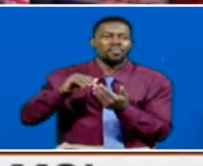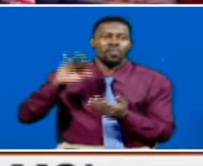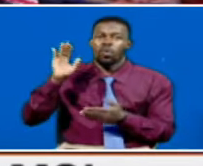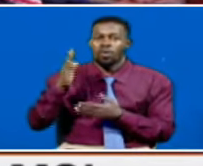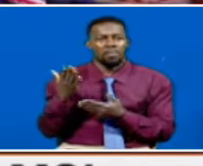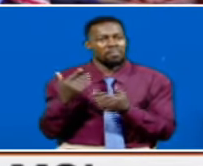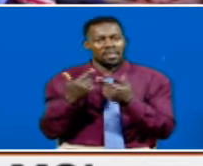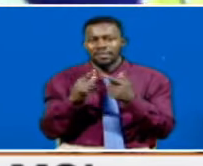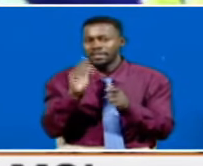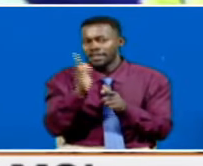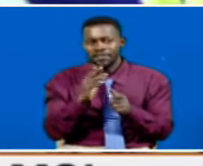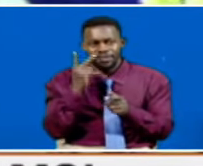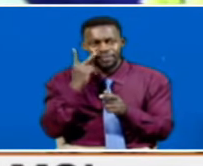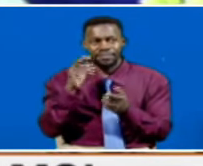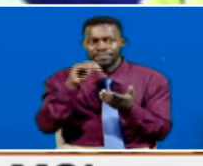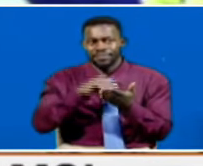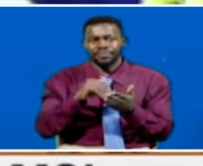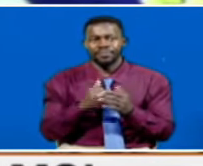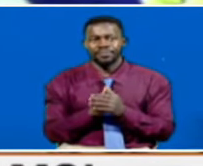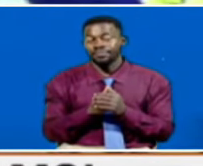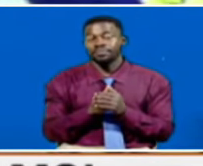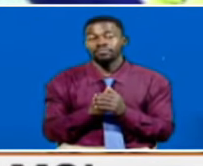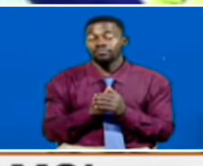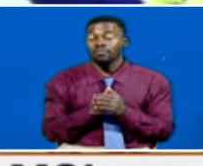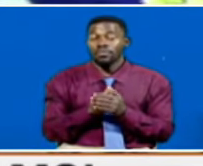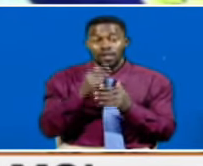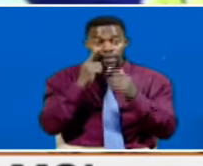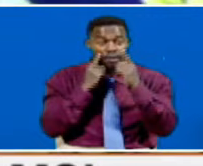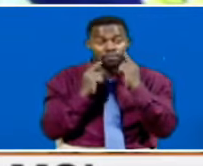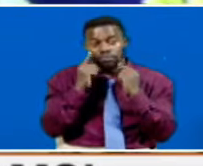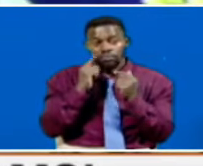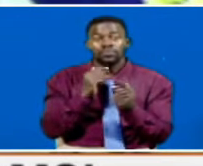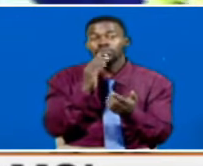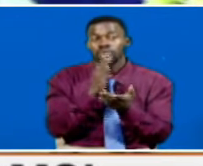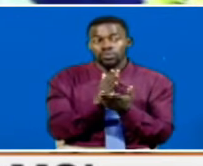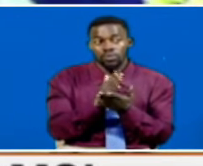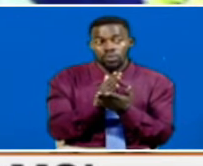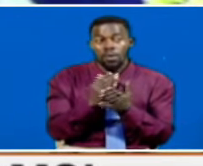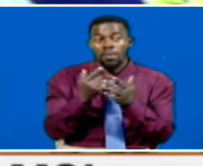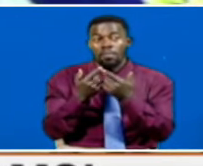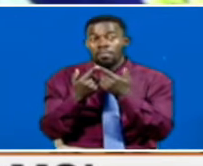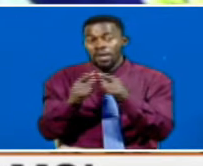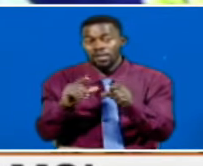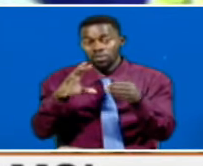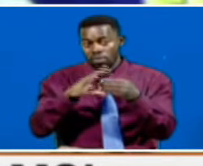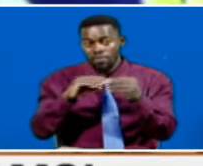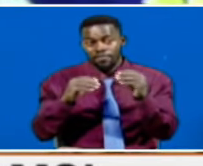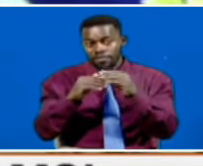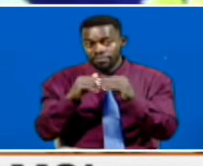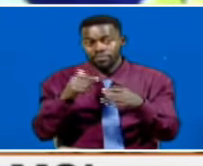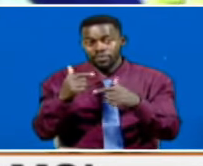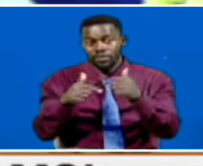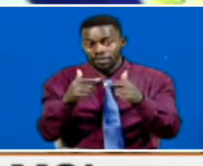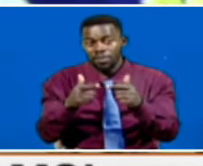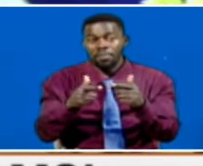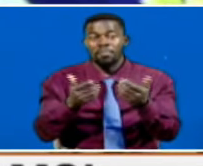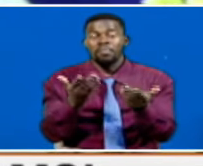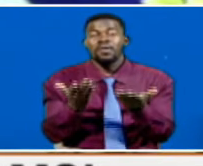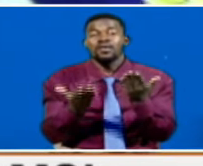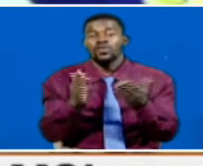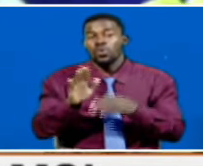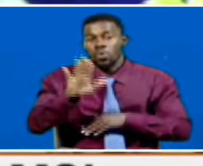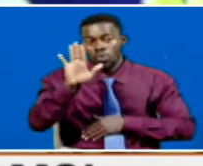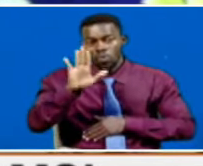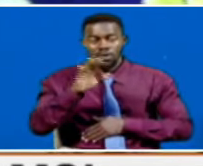ikisumbua nyoyo zao. Though we mourn her passing, we take comfort in knowing that she now rests in the arms of our Heavenly Father, free